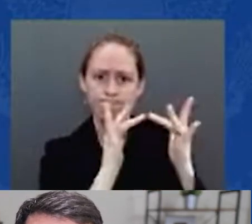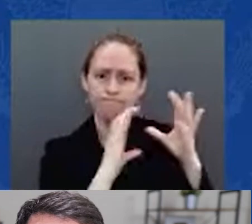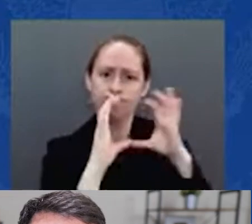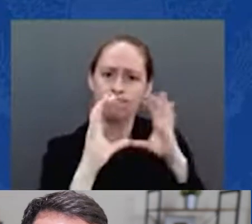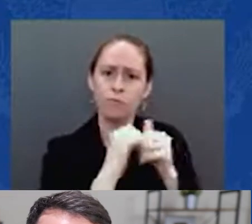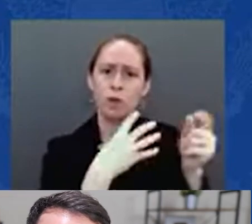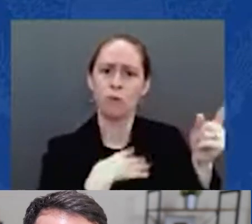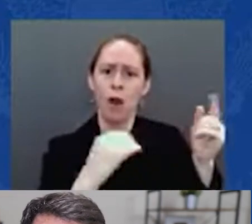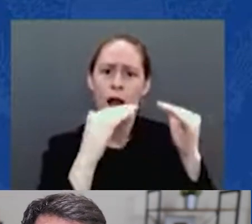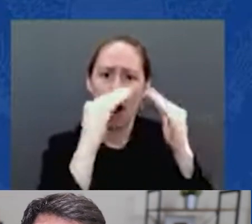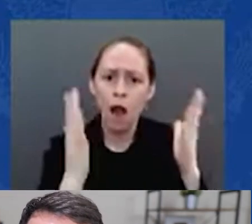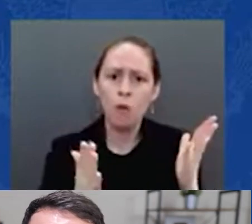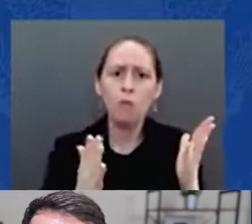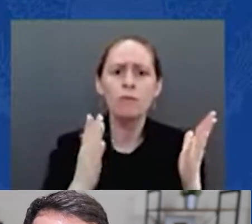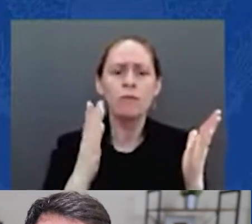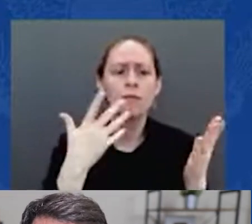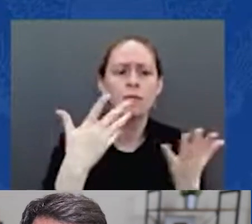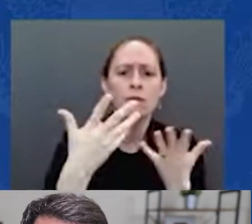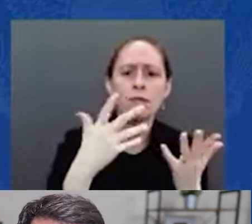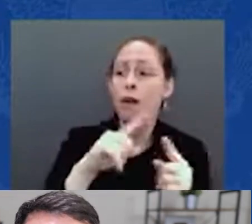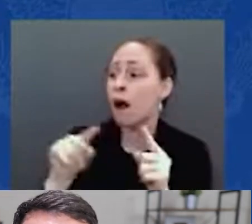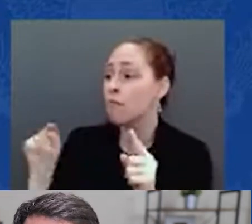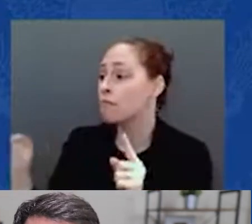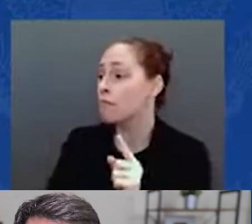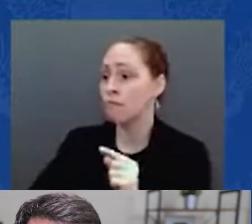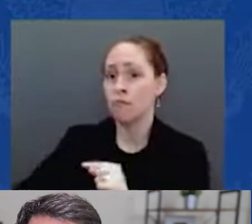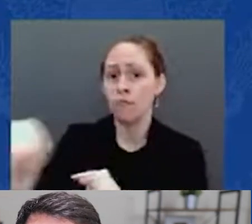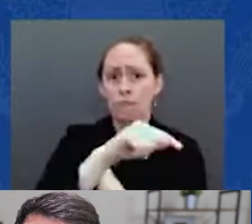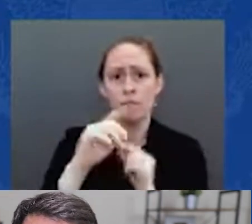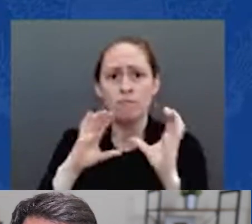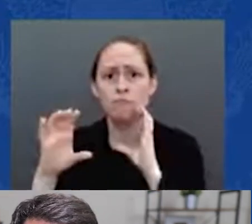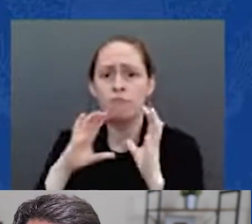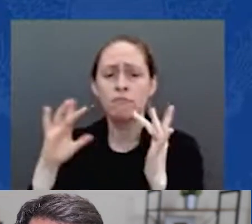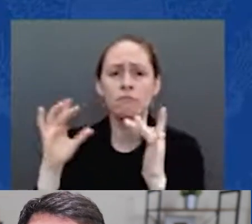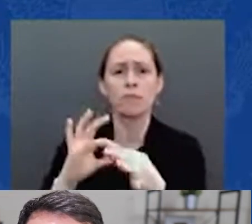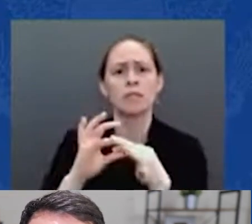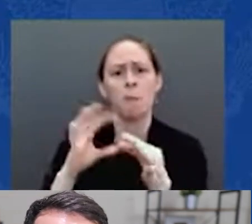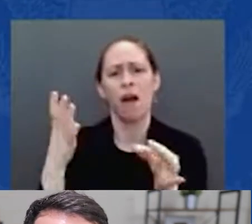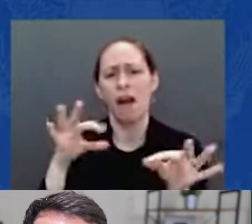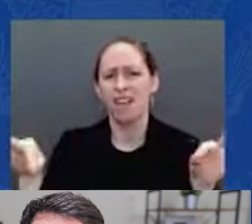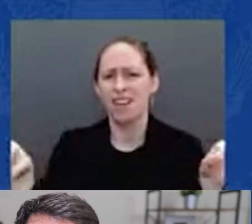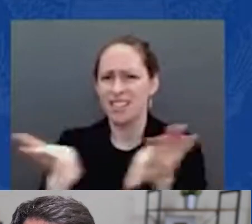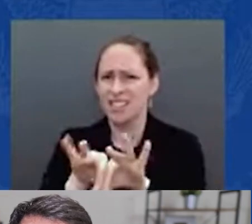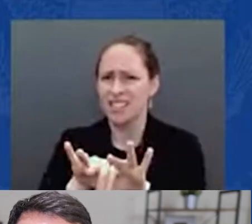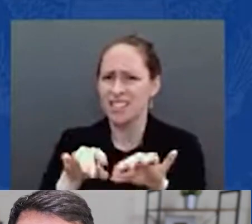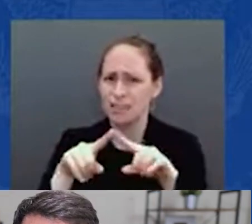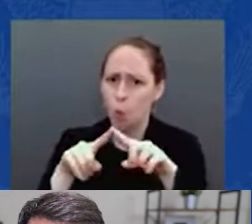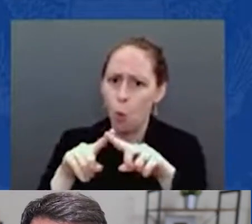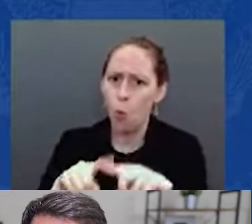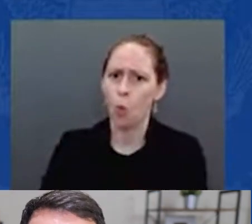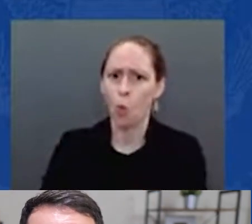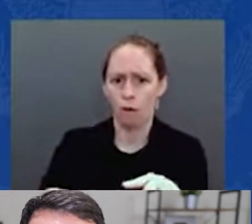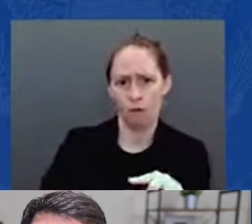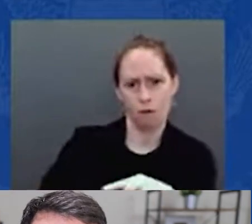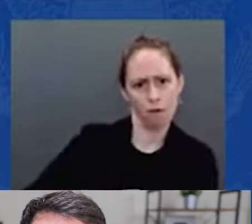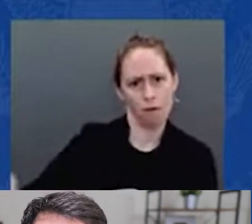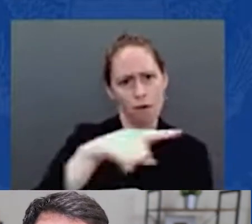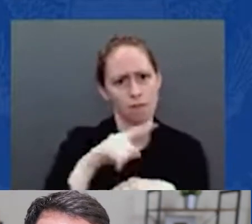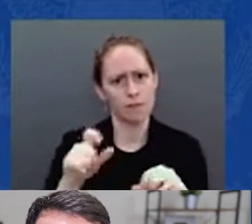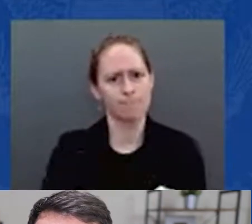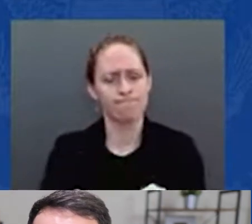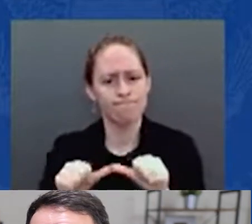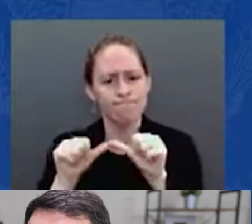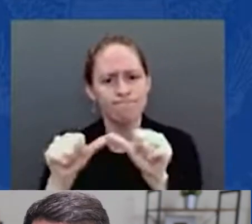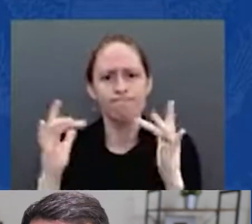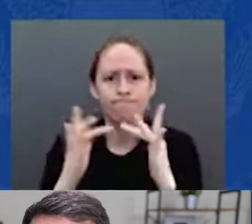it and use it to help our states get through the pandemic at this time. And they also let him know that they want to get things past the pandemic to a point